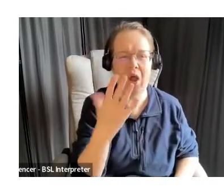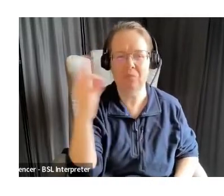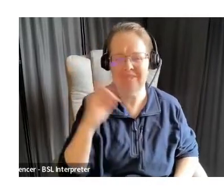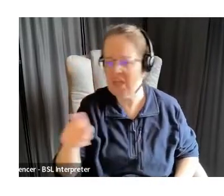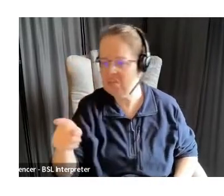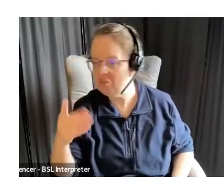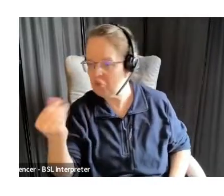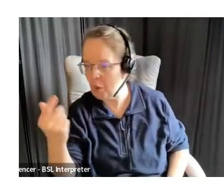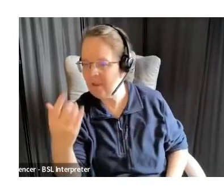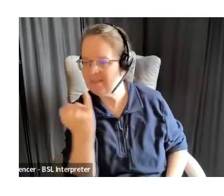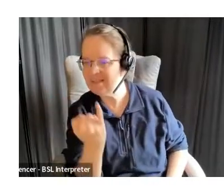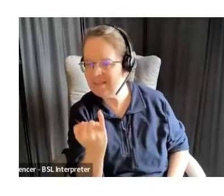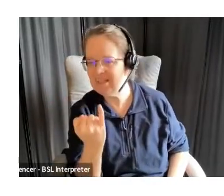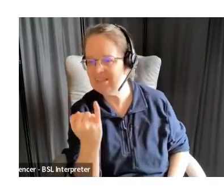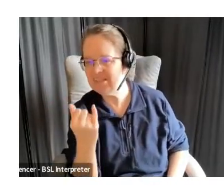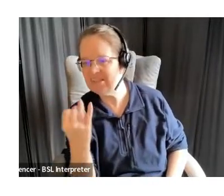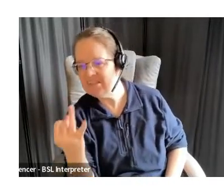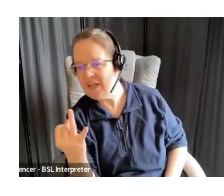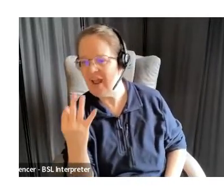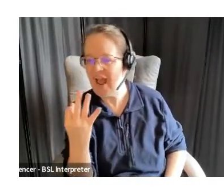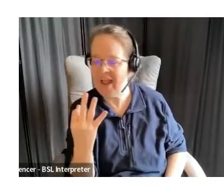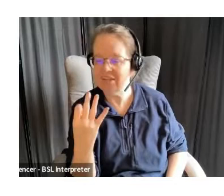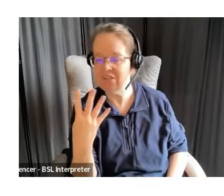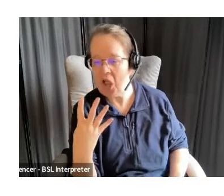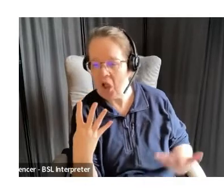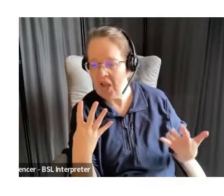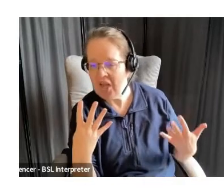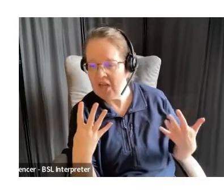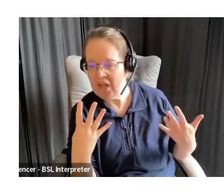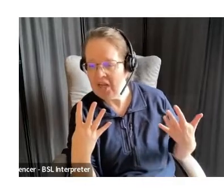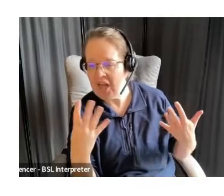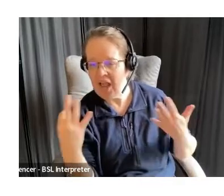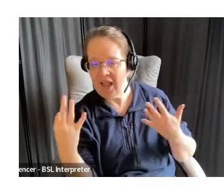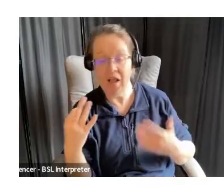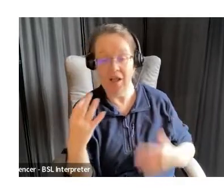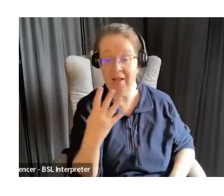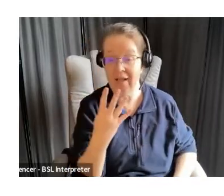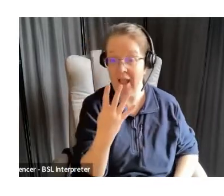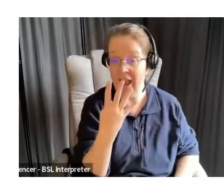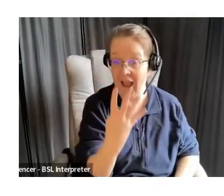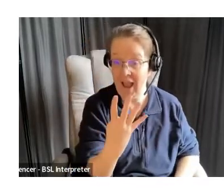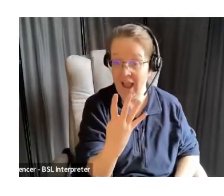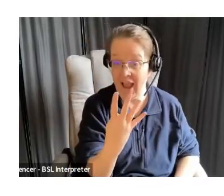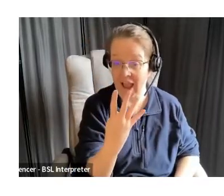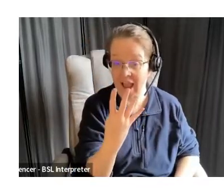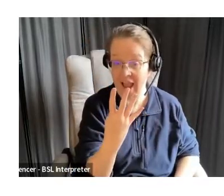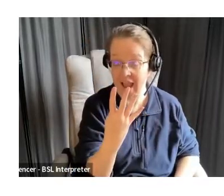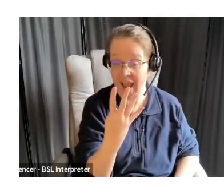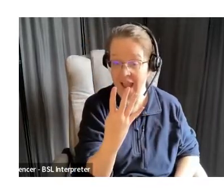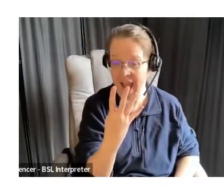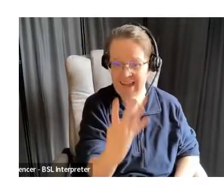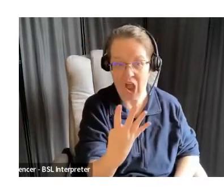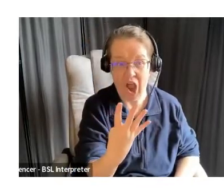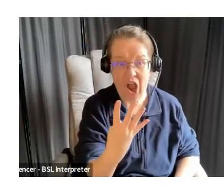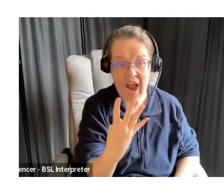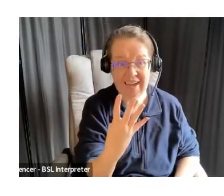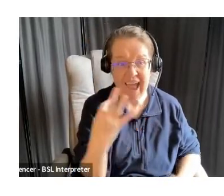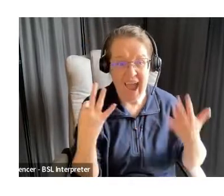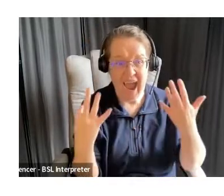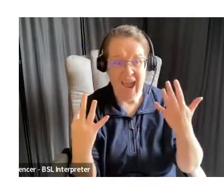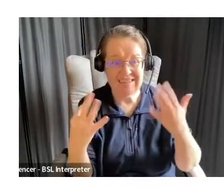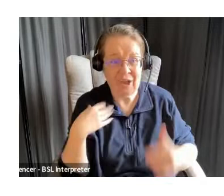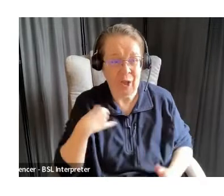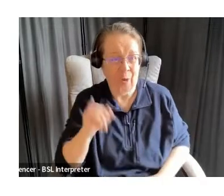8, 9, 5. Okay. 9. Somebody said 9, somebody said 8. Oh, wow, you have little faith in